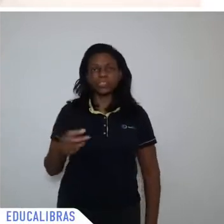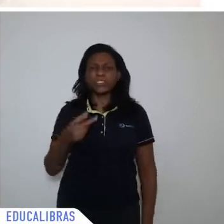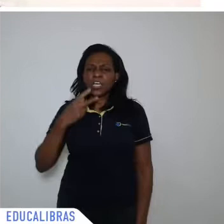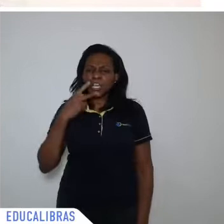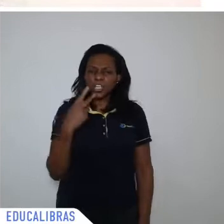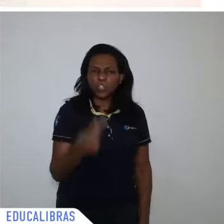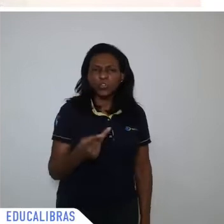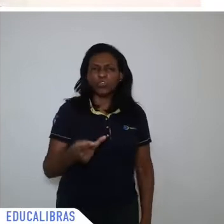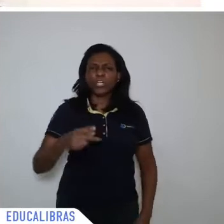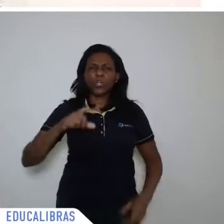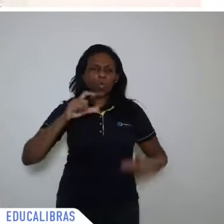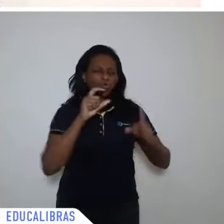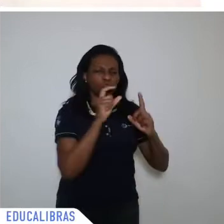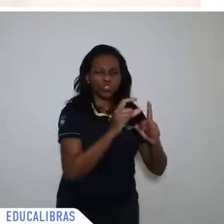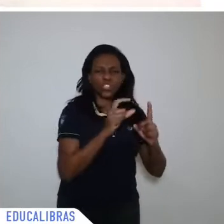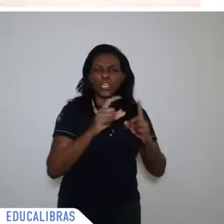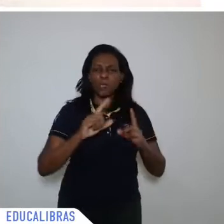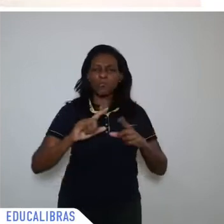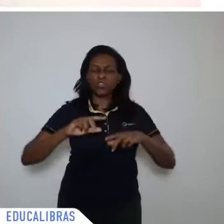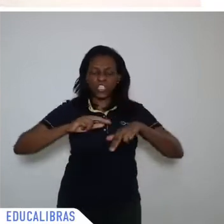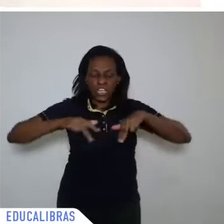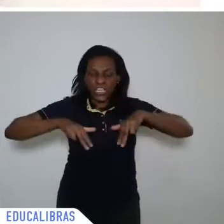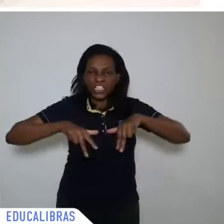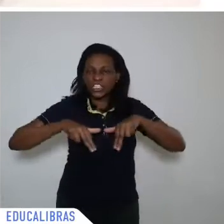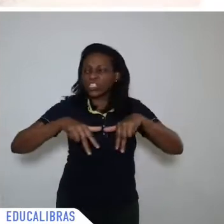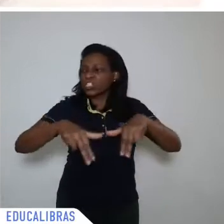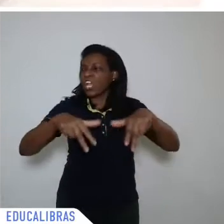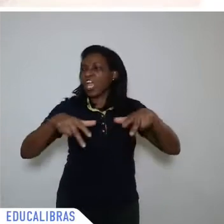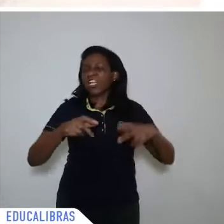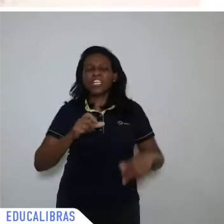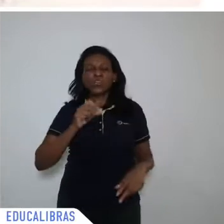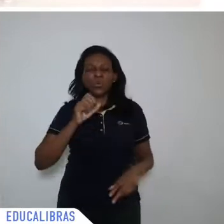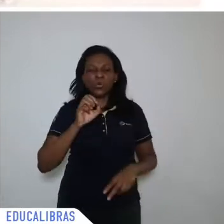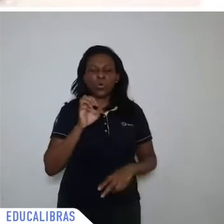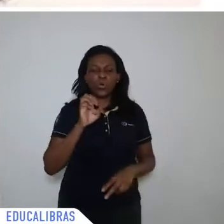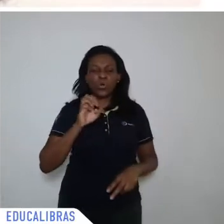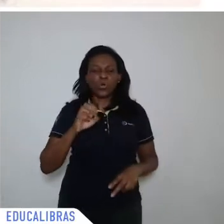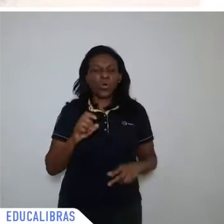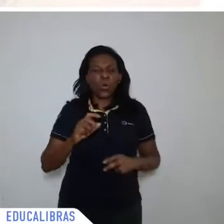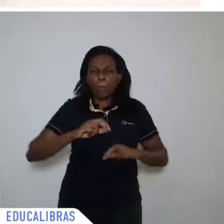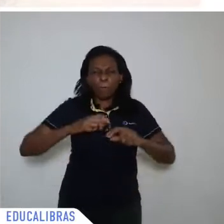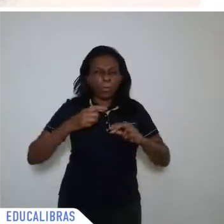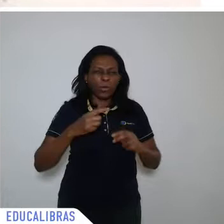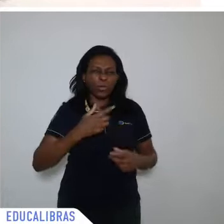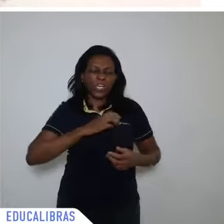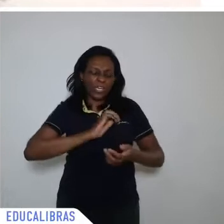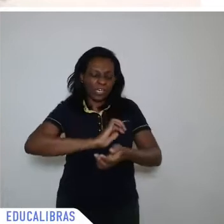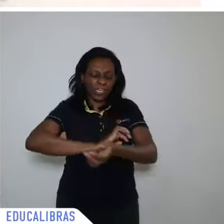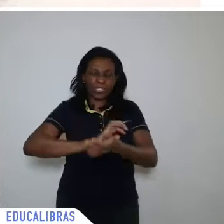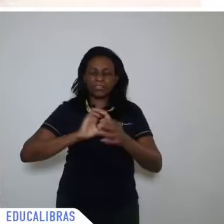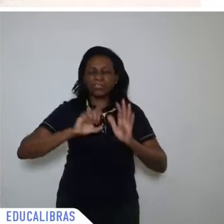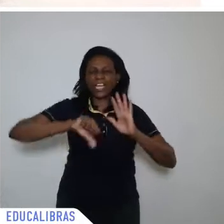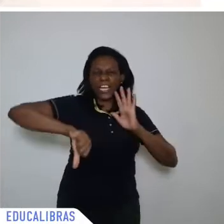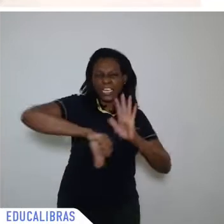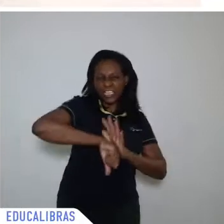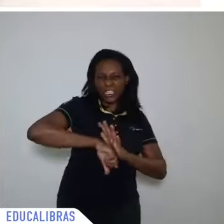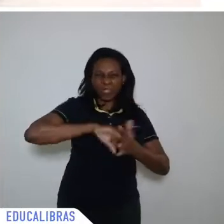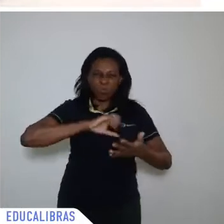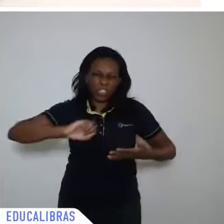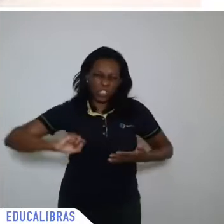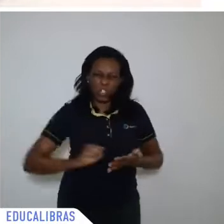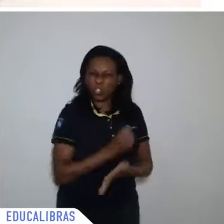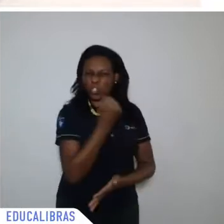that they would not accept the mention of gender identity, gender